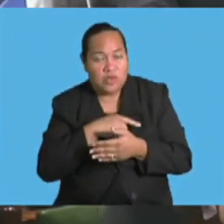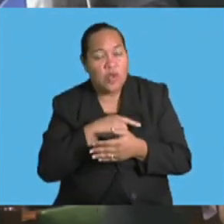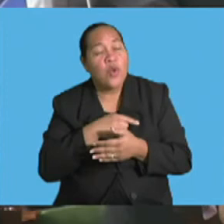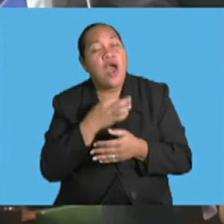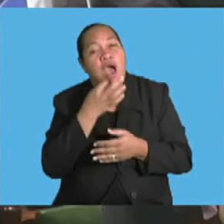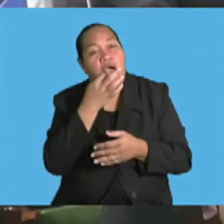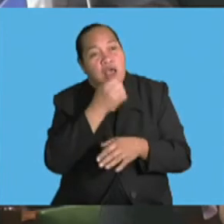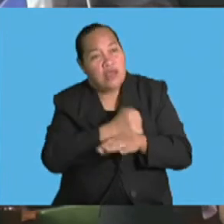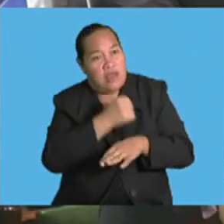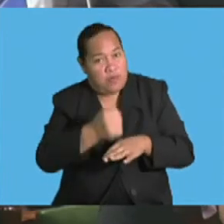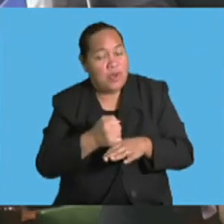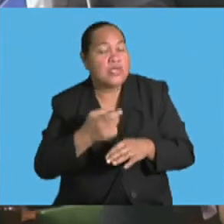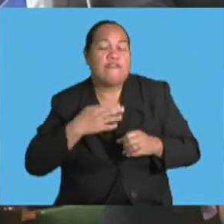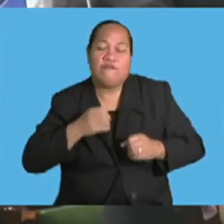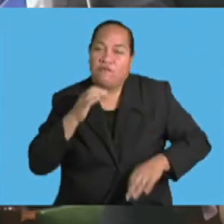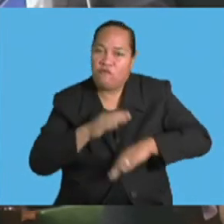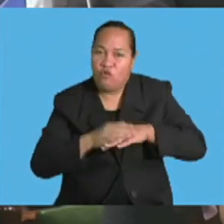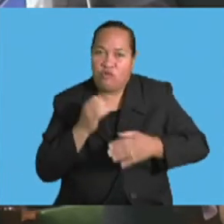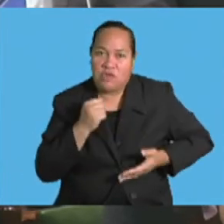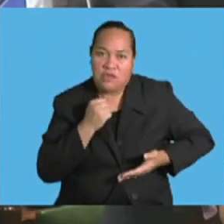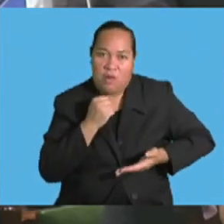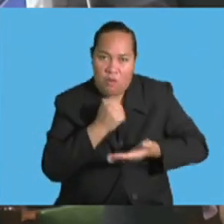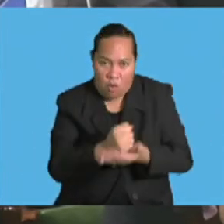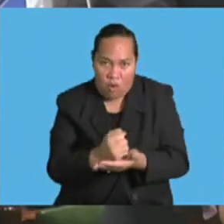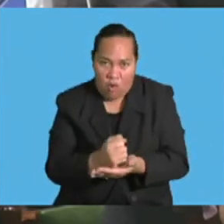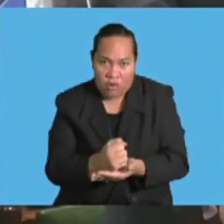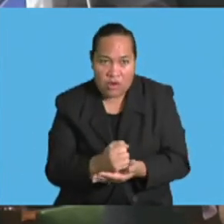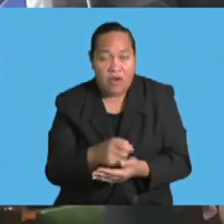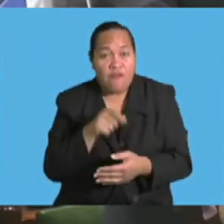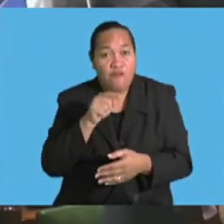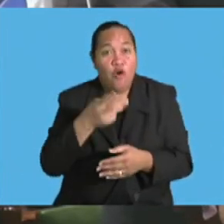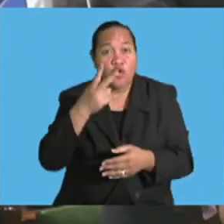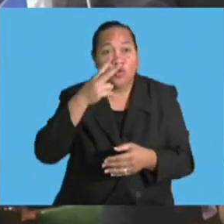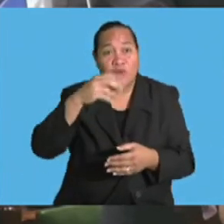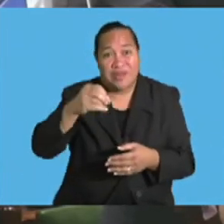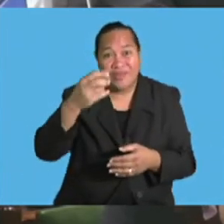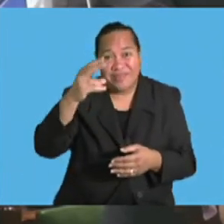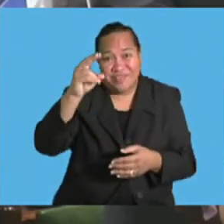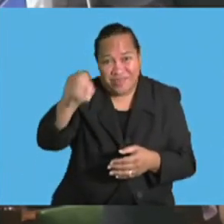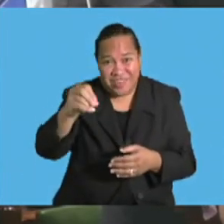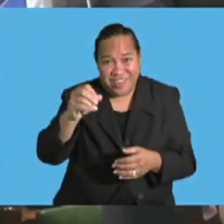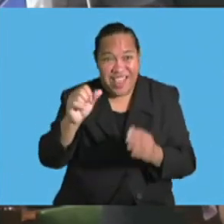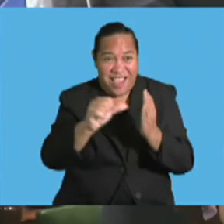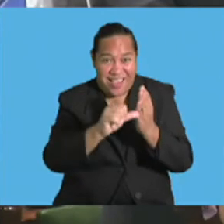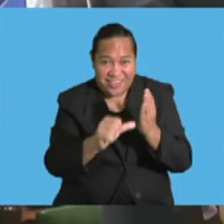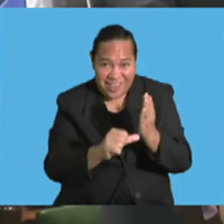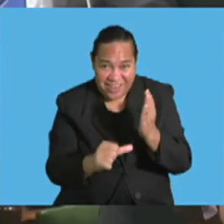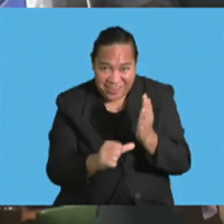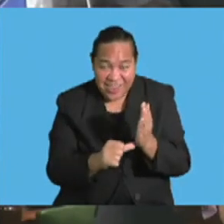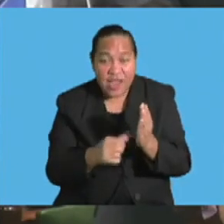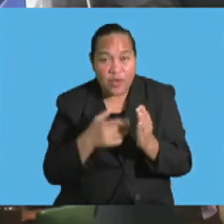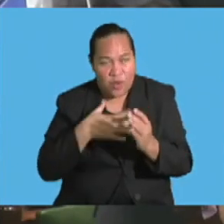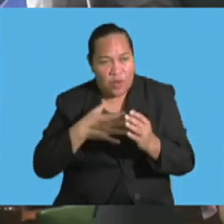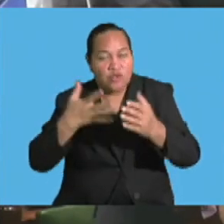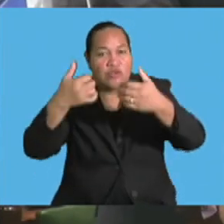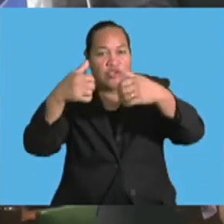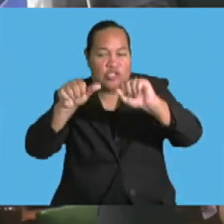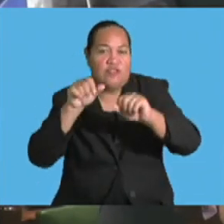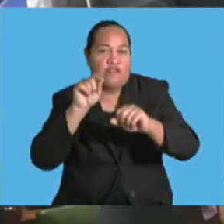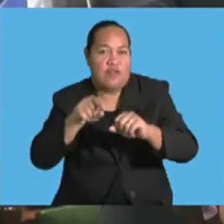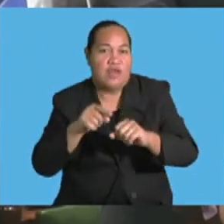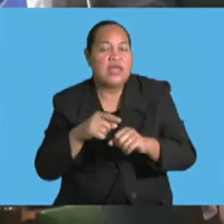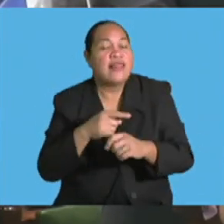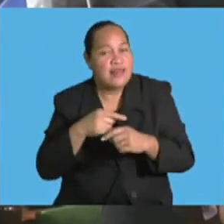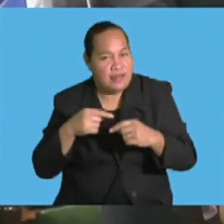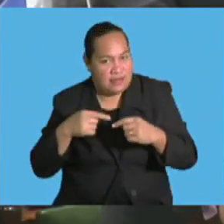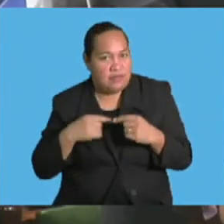government commitment to the 2030 Global Sustainable Development Agenda. It is the cornerstone of our national policies as we